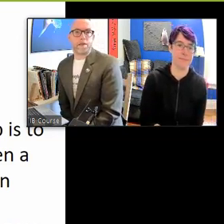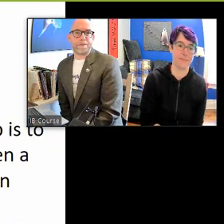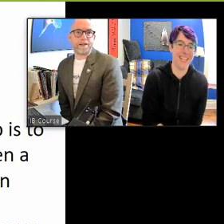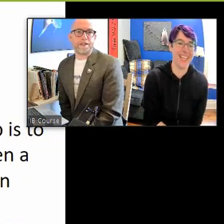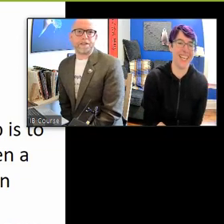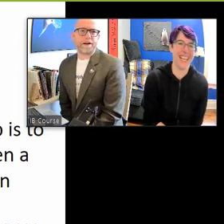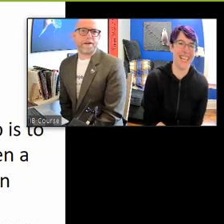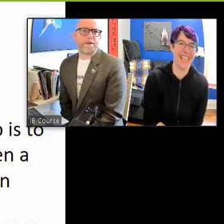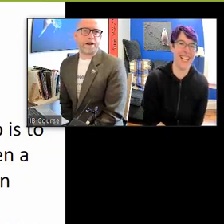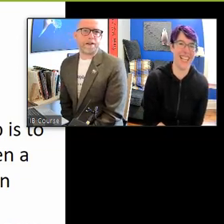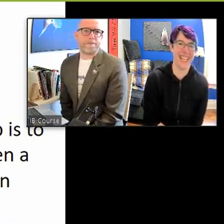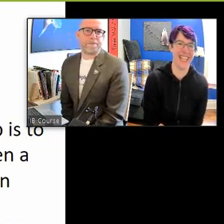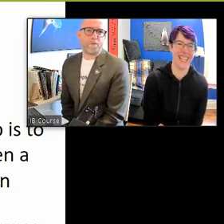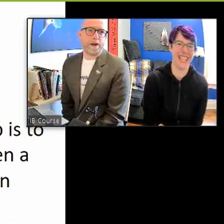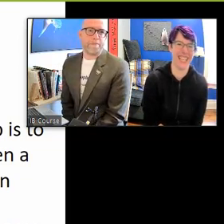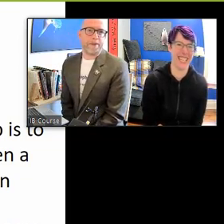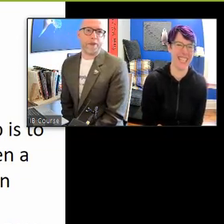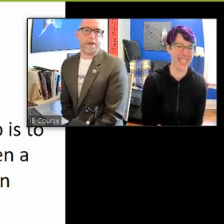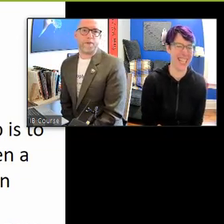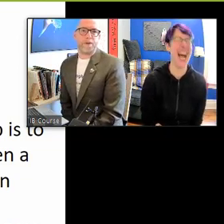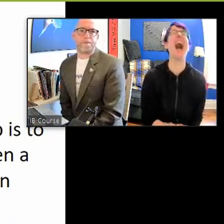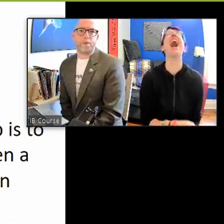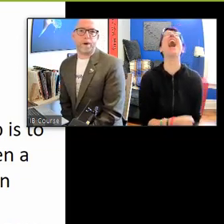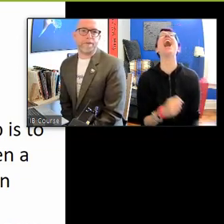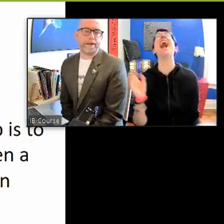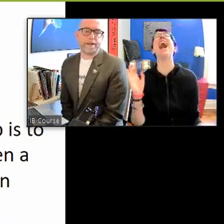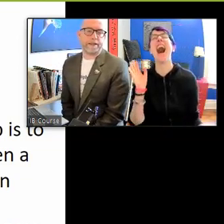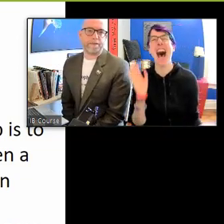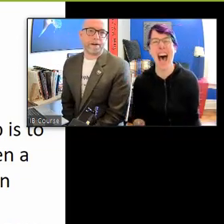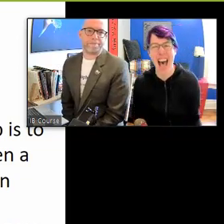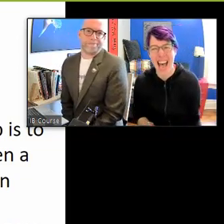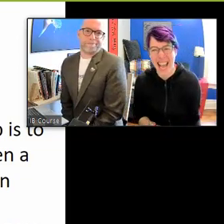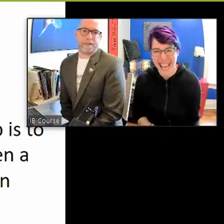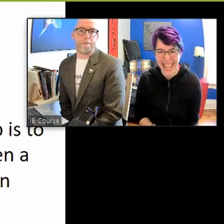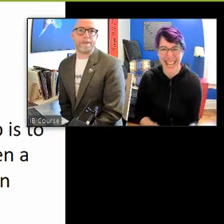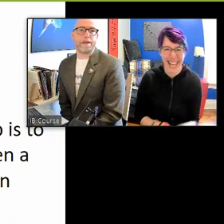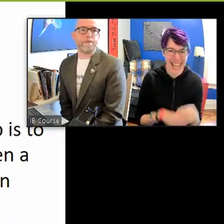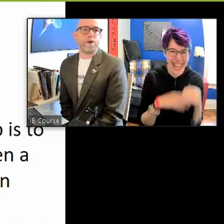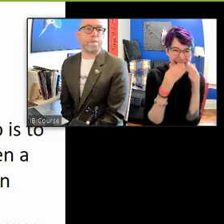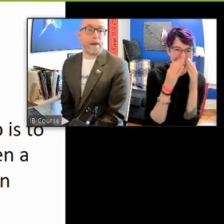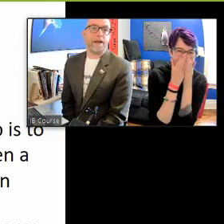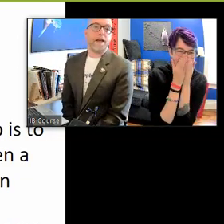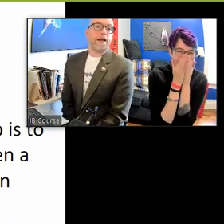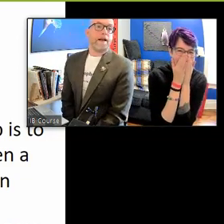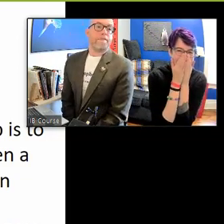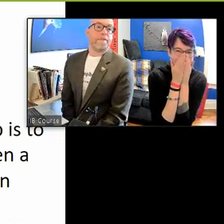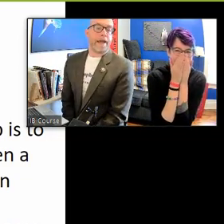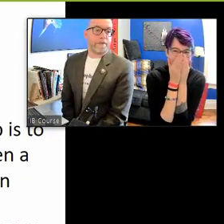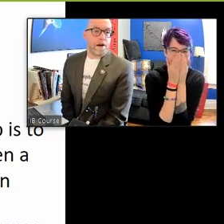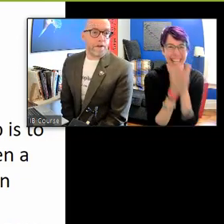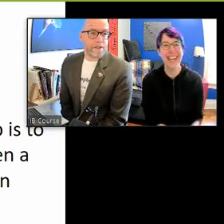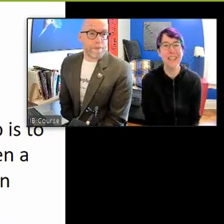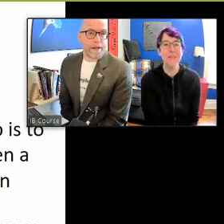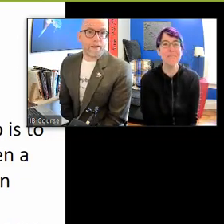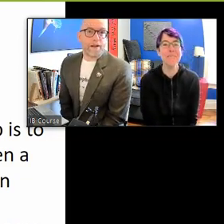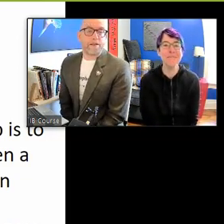Colossal, because they're not white men thinking with whatever it is that they're... compensating for, but they have